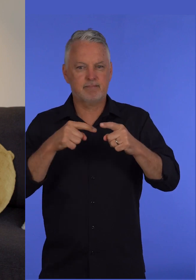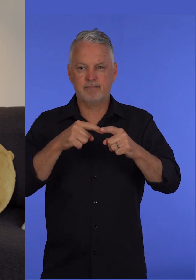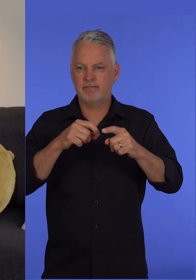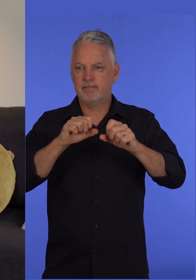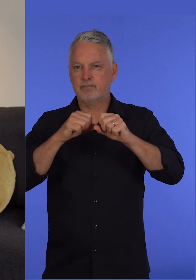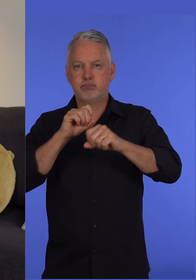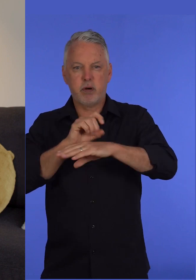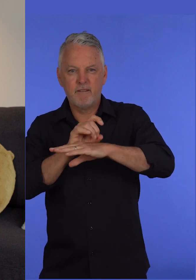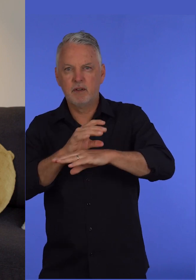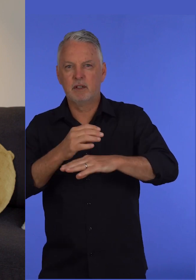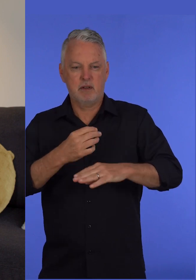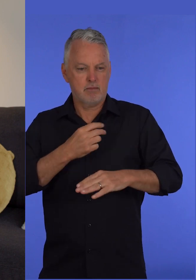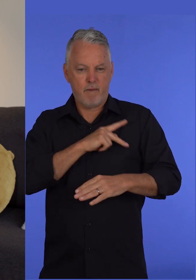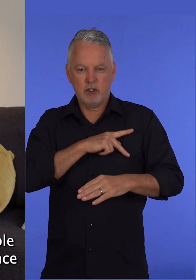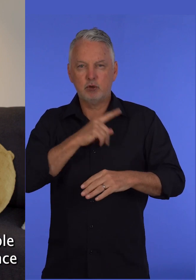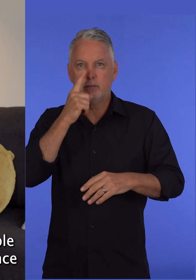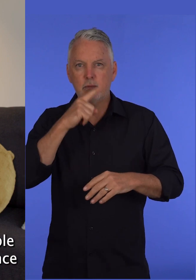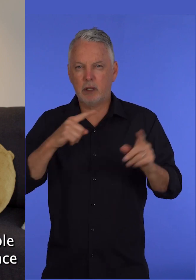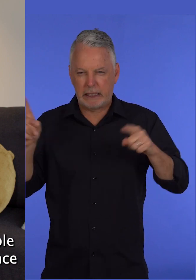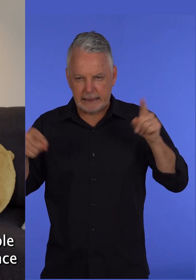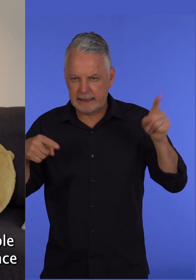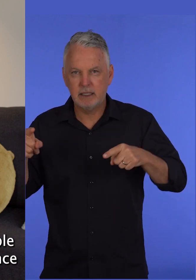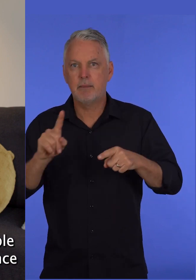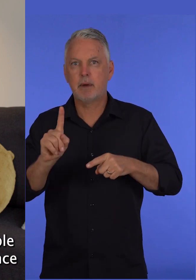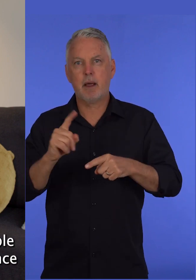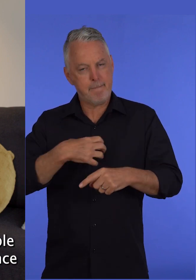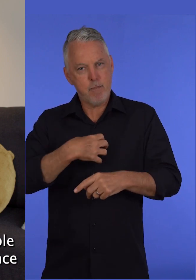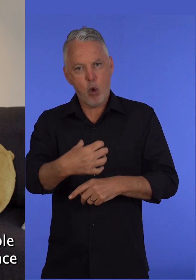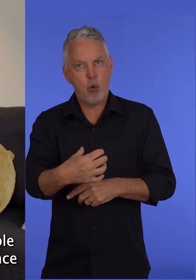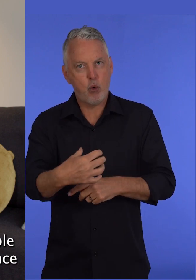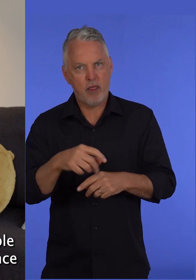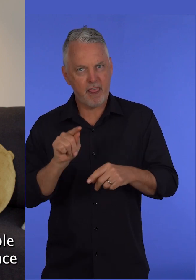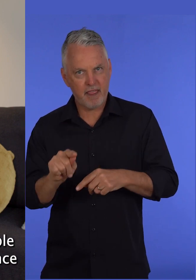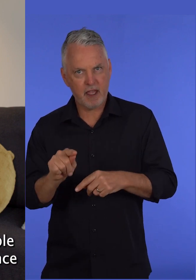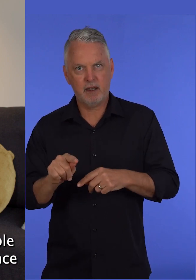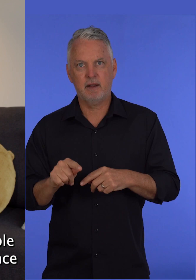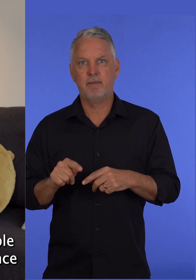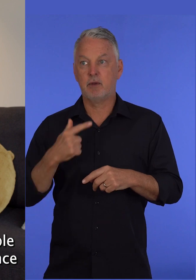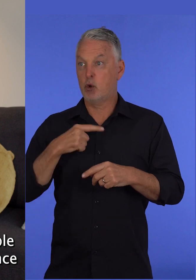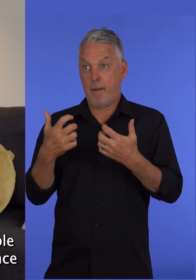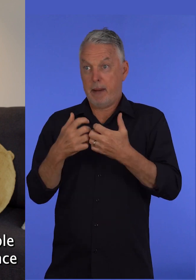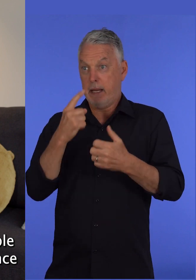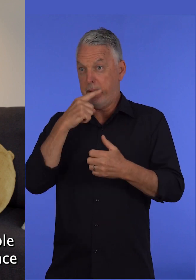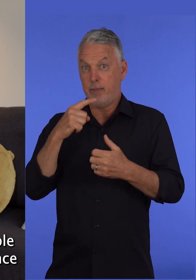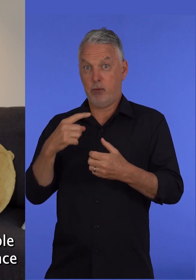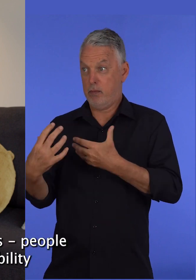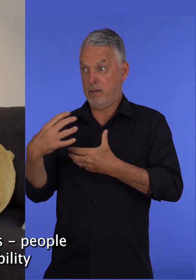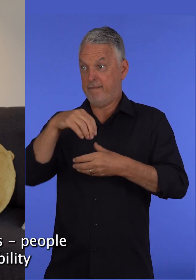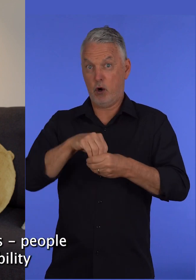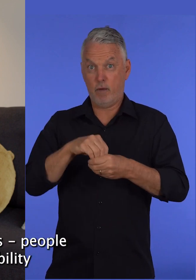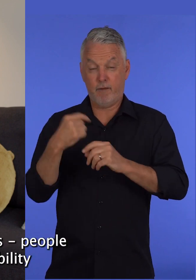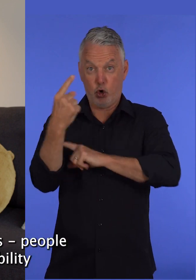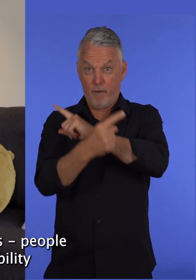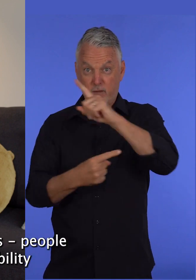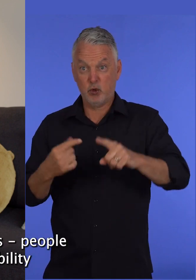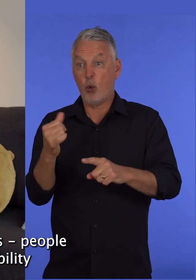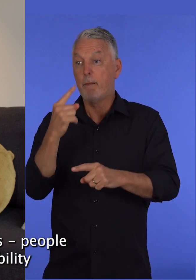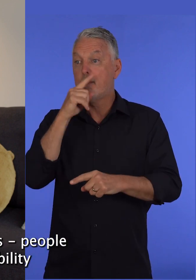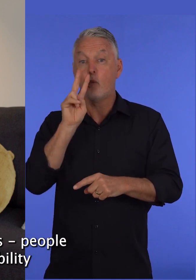important. It's more than that. So, you know, a lot of our people who would join us for the conference, and probably who'll